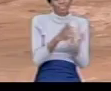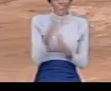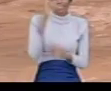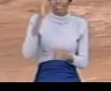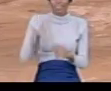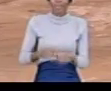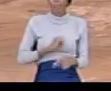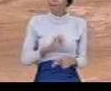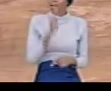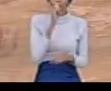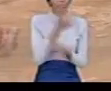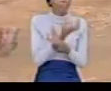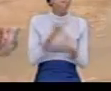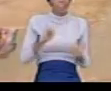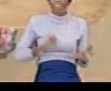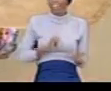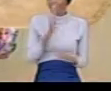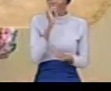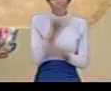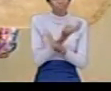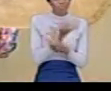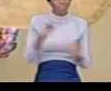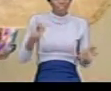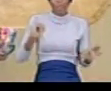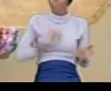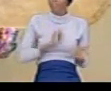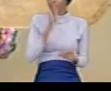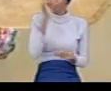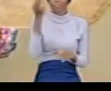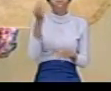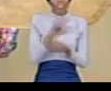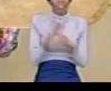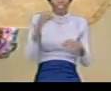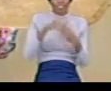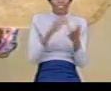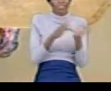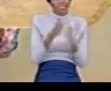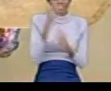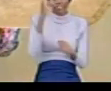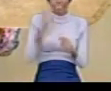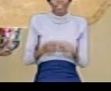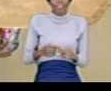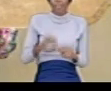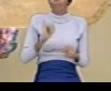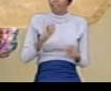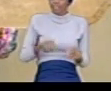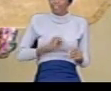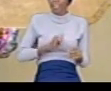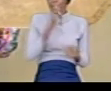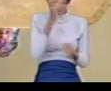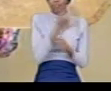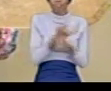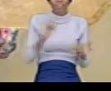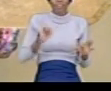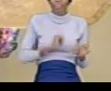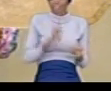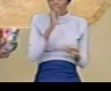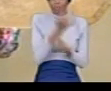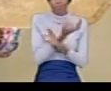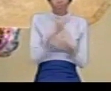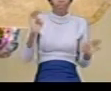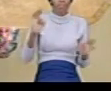name. I'm free, I'm free, I'm free in Jesus' name. Yes, I'm free, and I'm